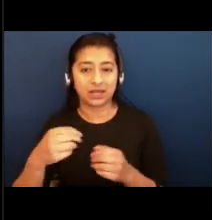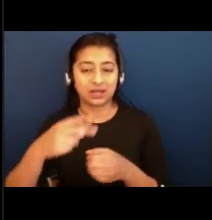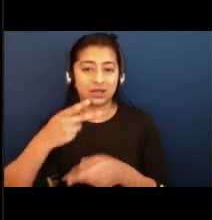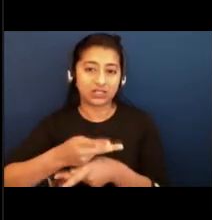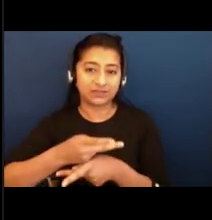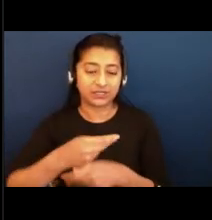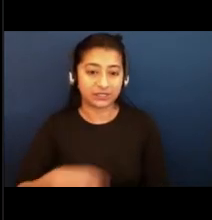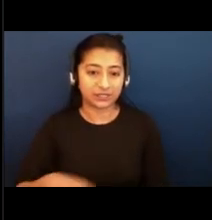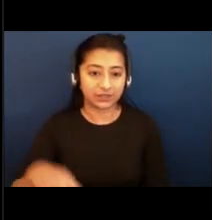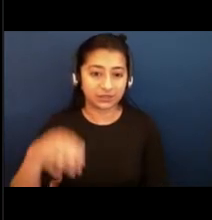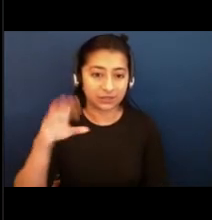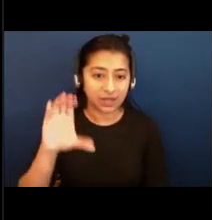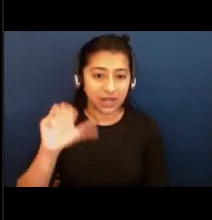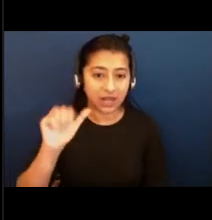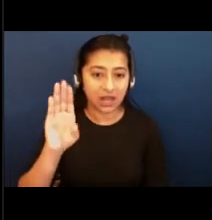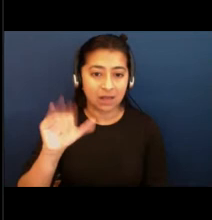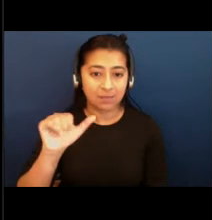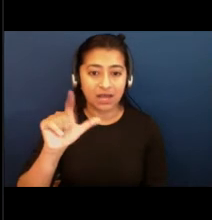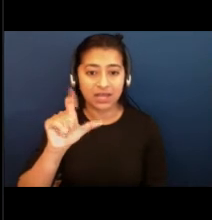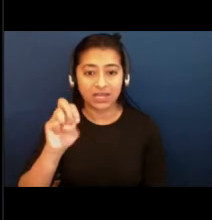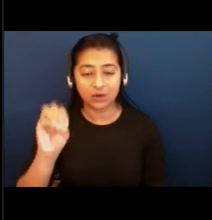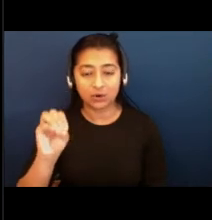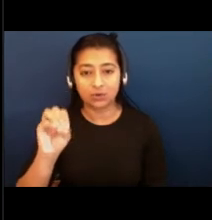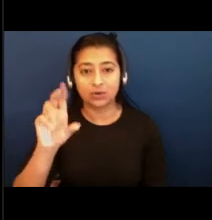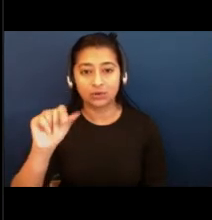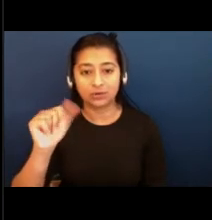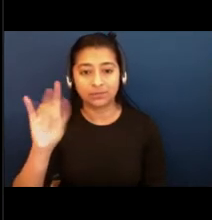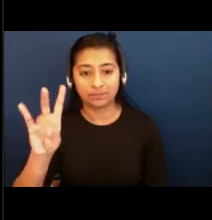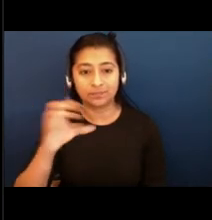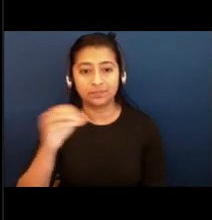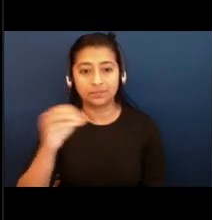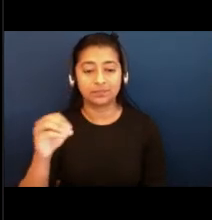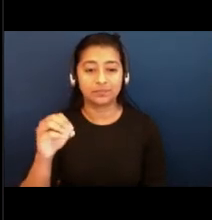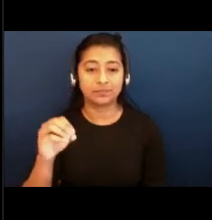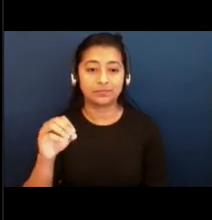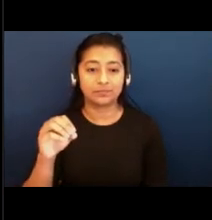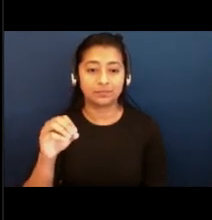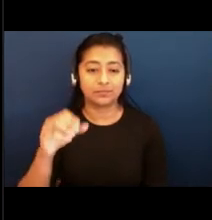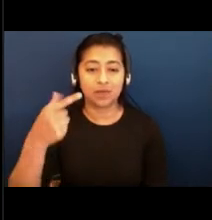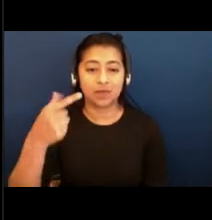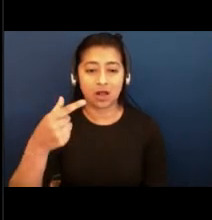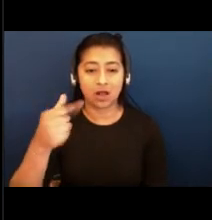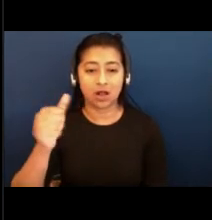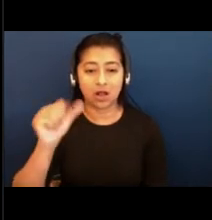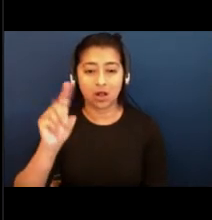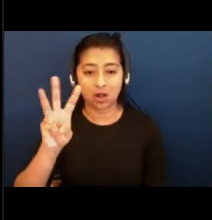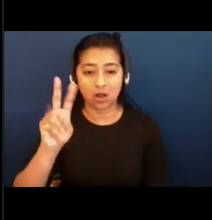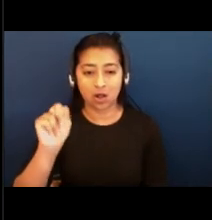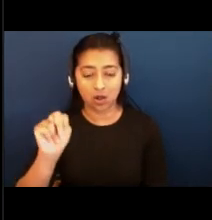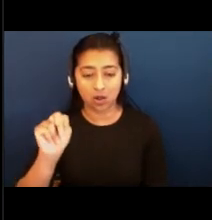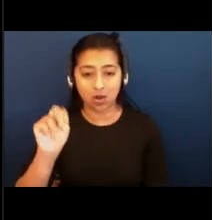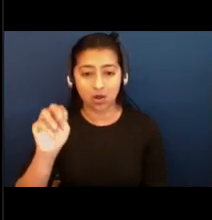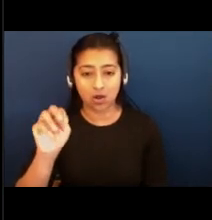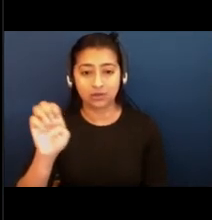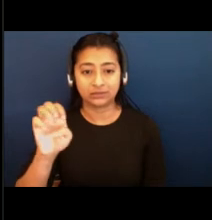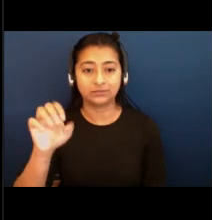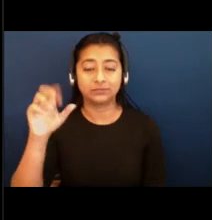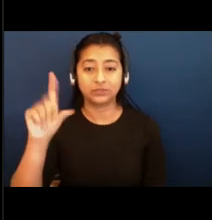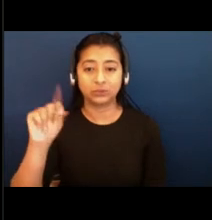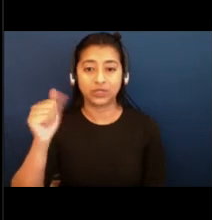Gabriela Caballero in 2017 on Rarámuri. Lauren Gaughan in 2018 and Hildebrandt et